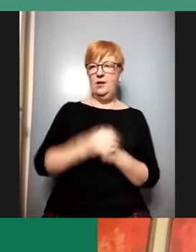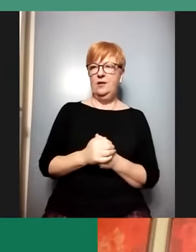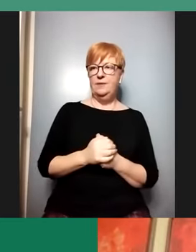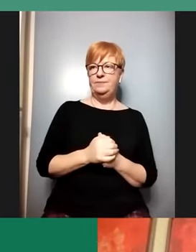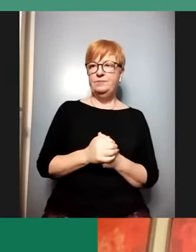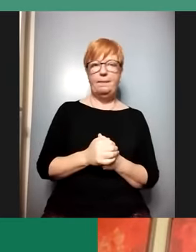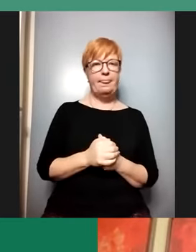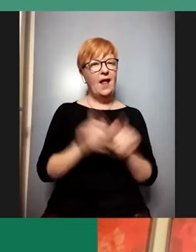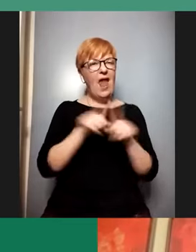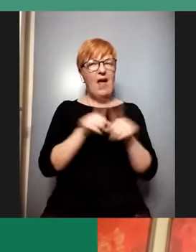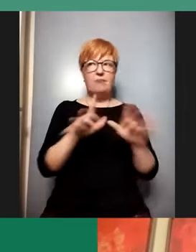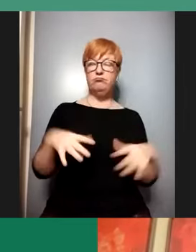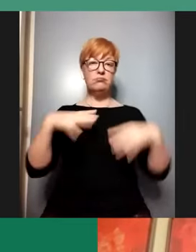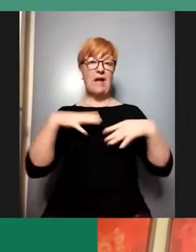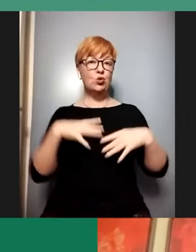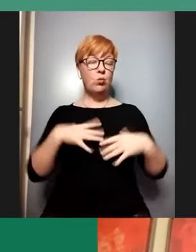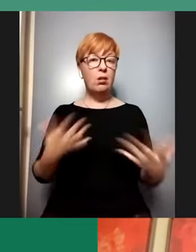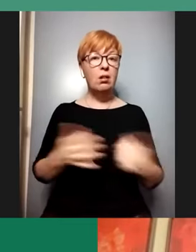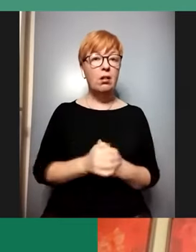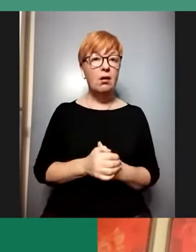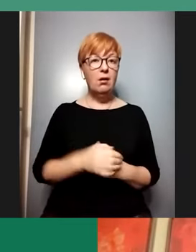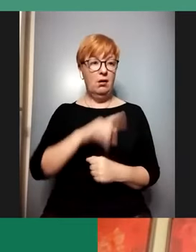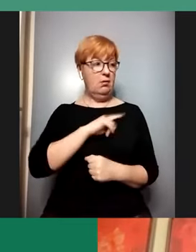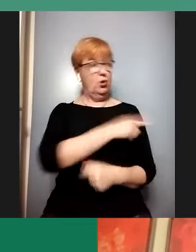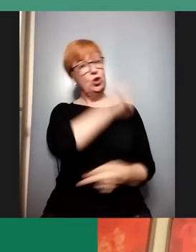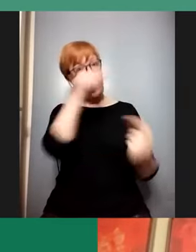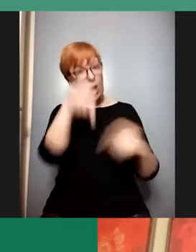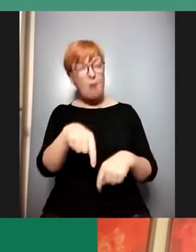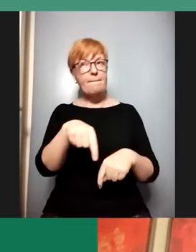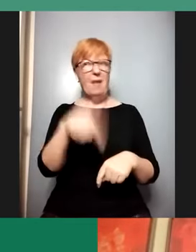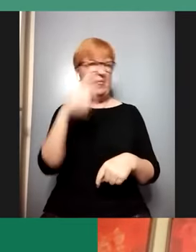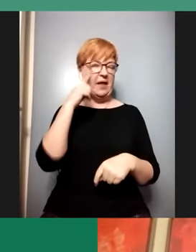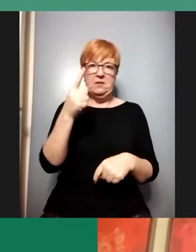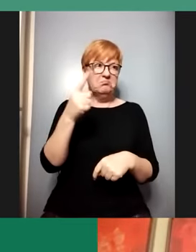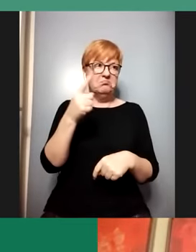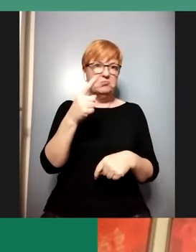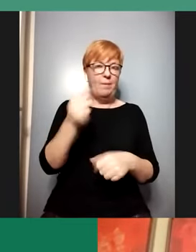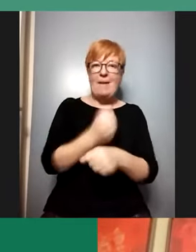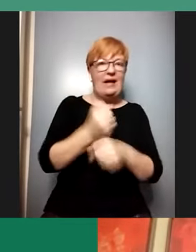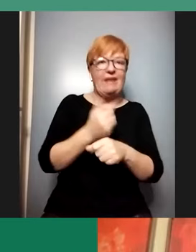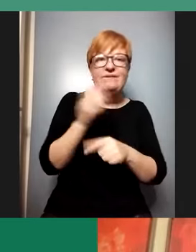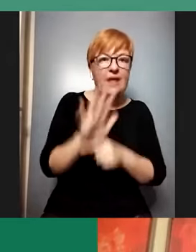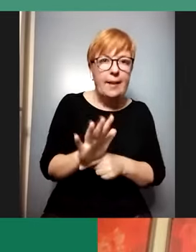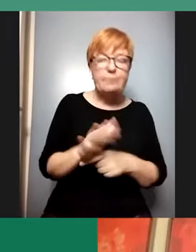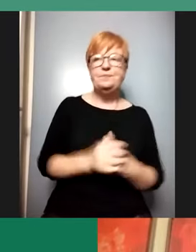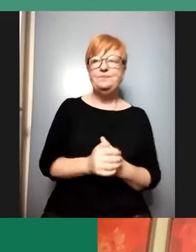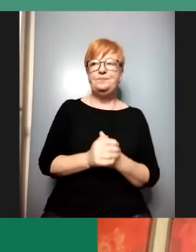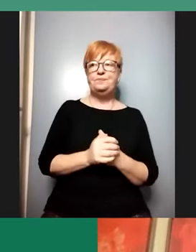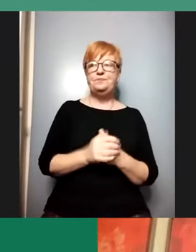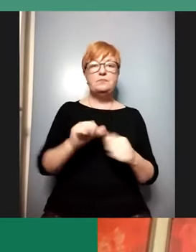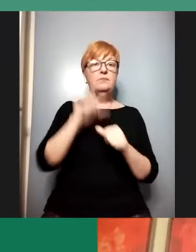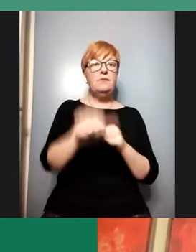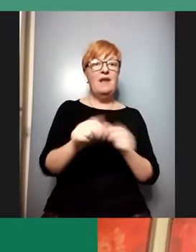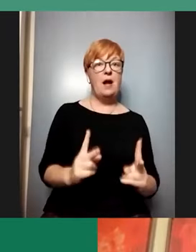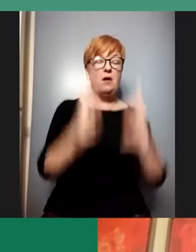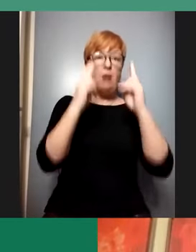casual conversation, because she's come here to do a film, I think, And then it suddenly cuts and it just goes to